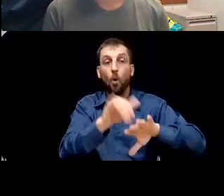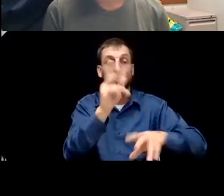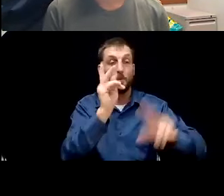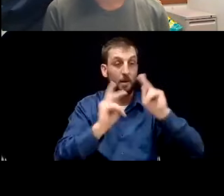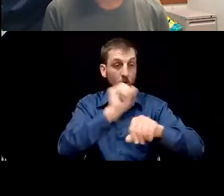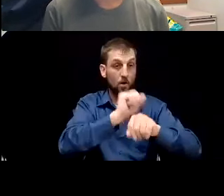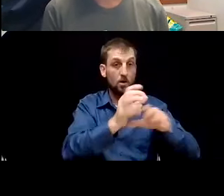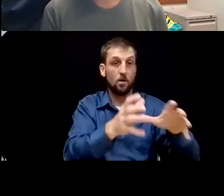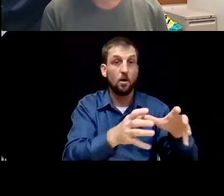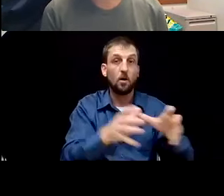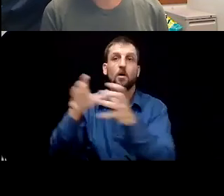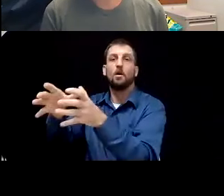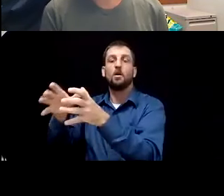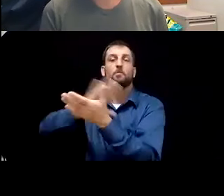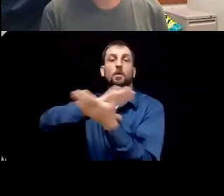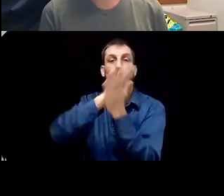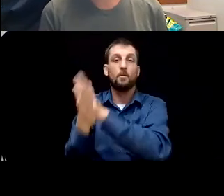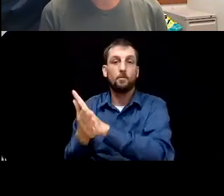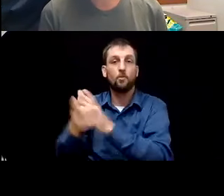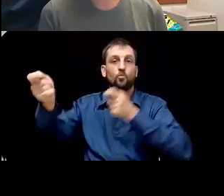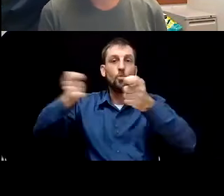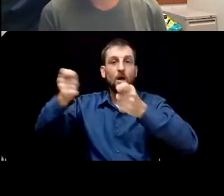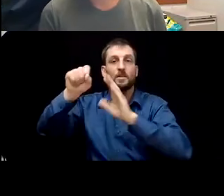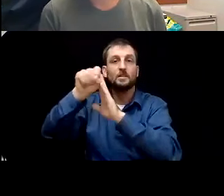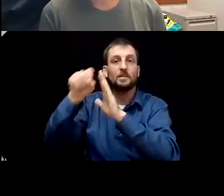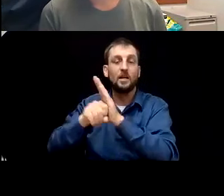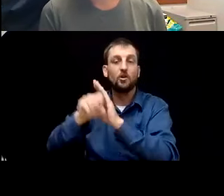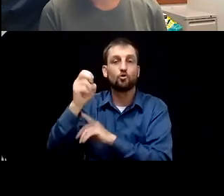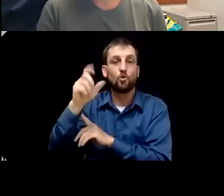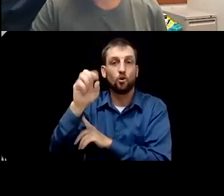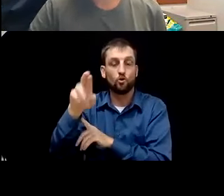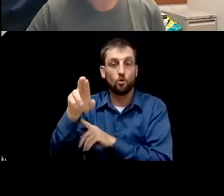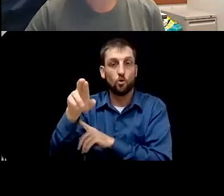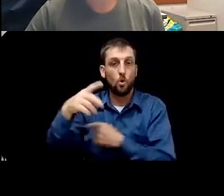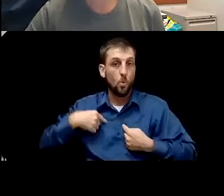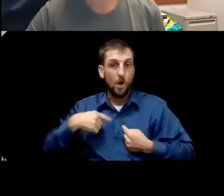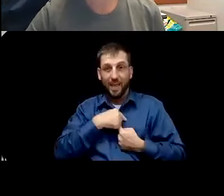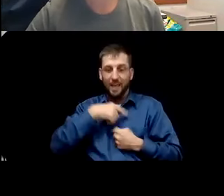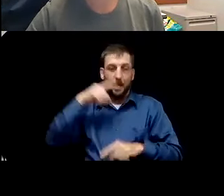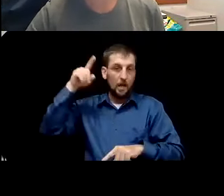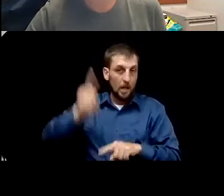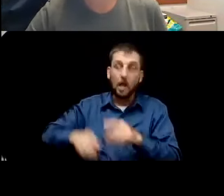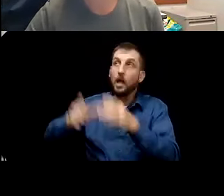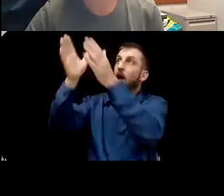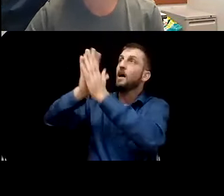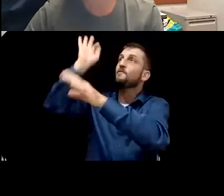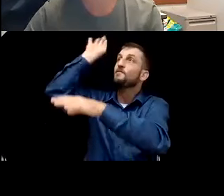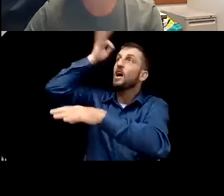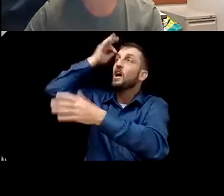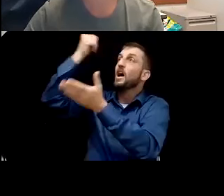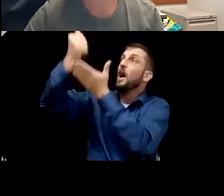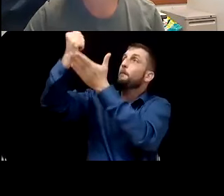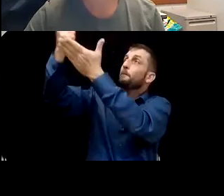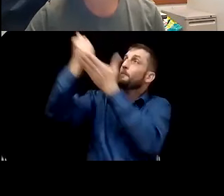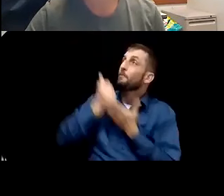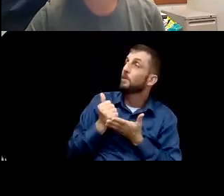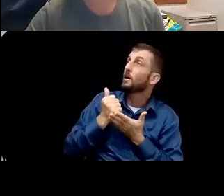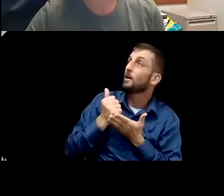state shelters. And we can't ask for federal resources unless we have declared an emergency. So that's a little bit about the declaration